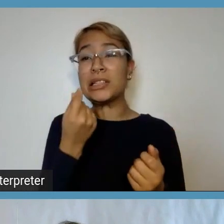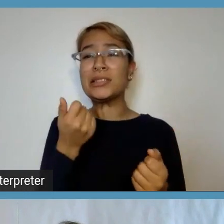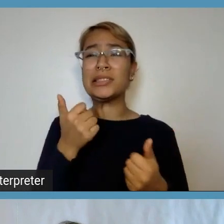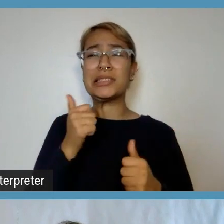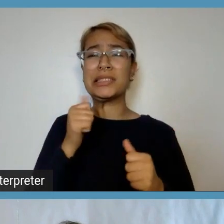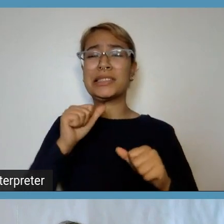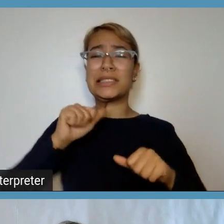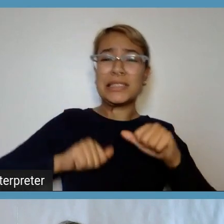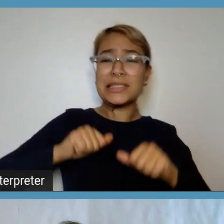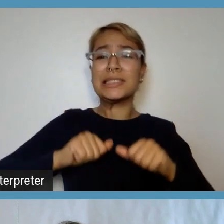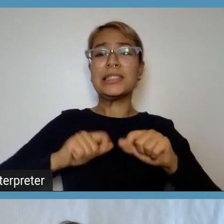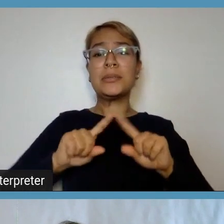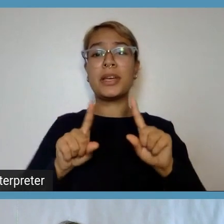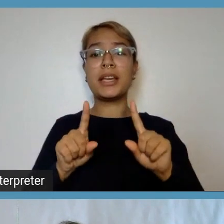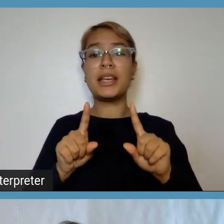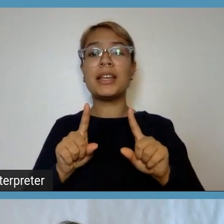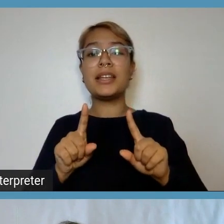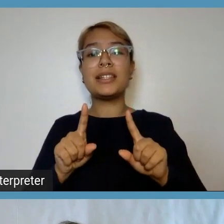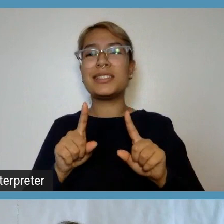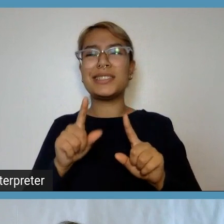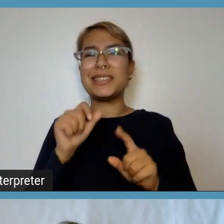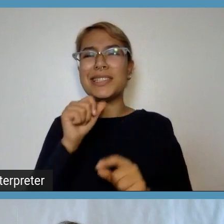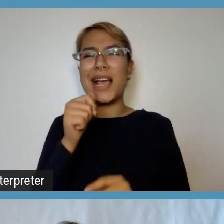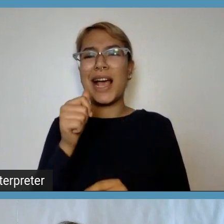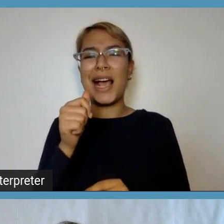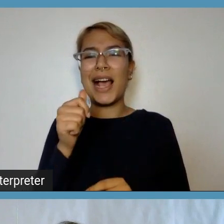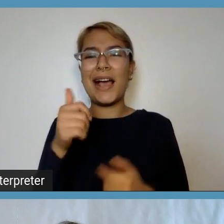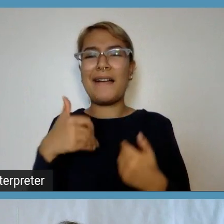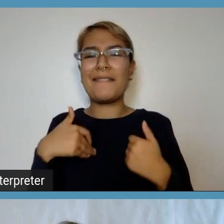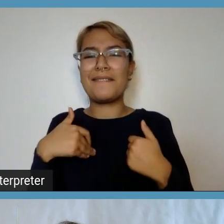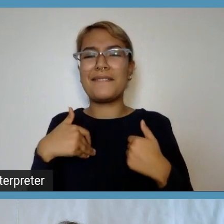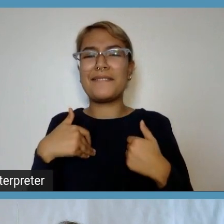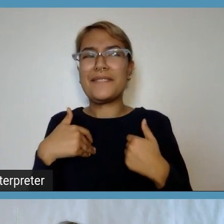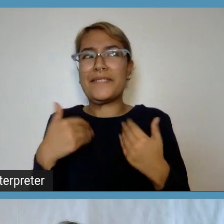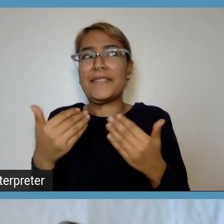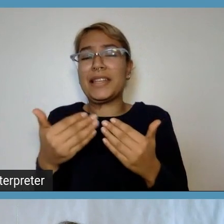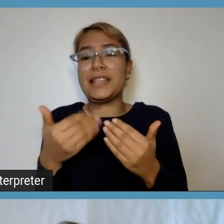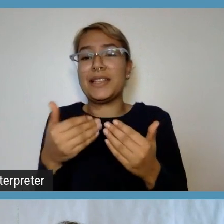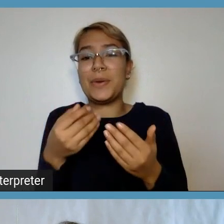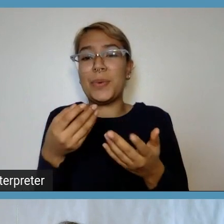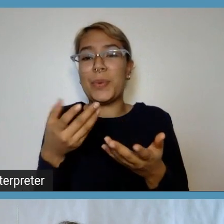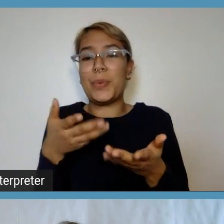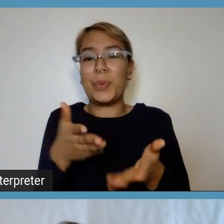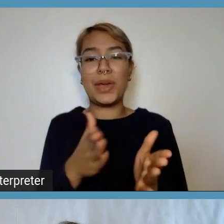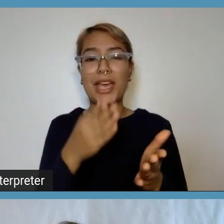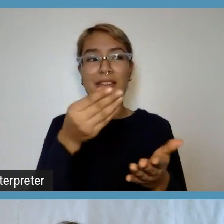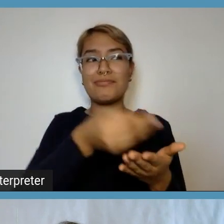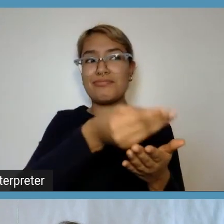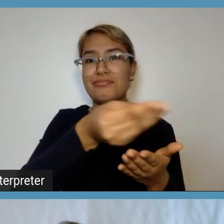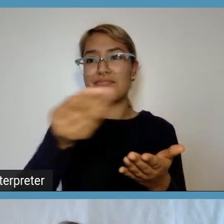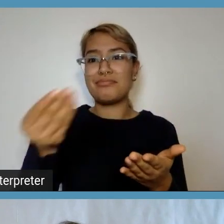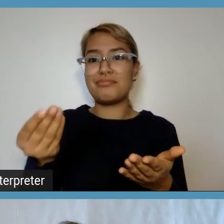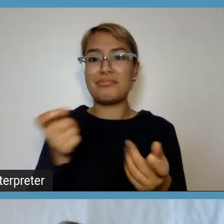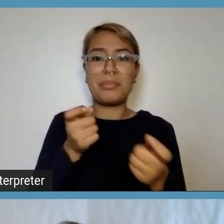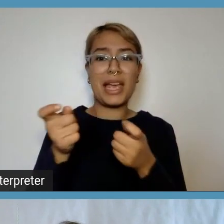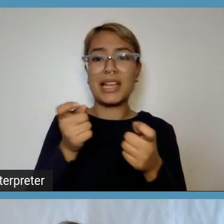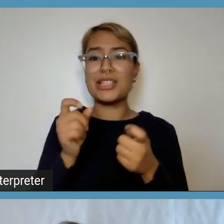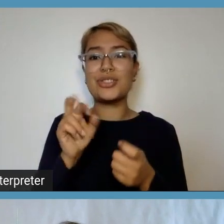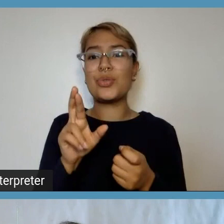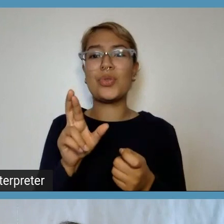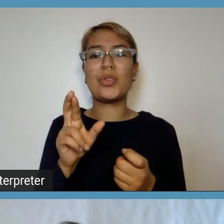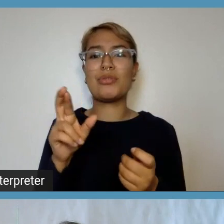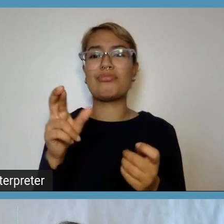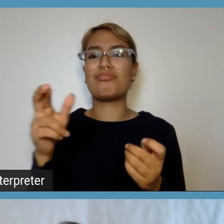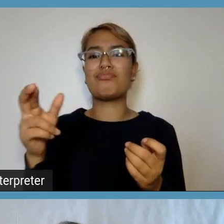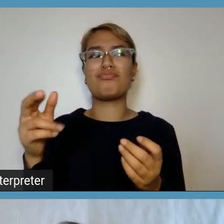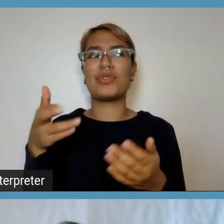but also didn't have an easy way to manage any other way of giving permission or rights to the frog